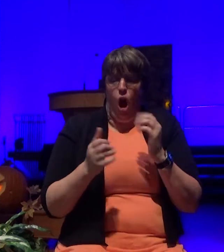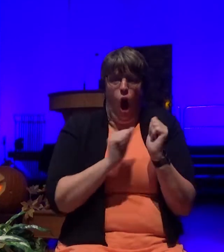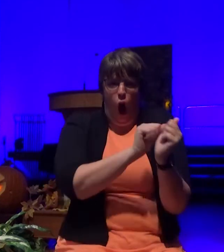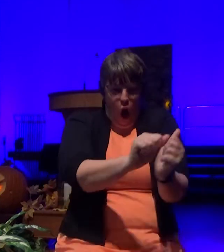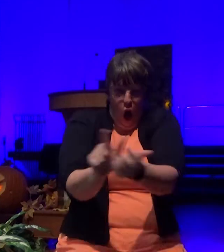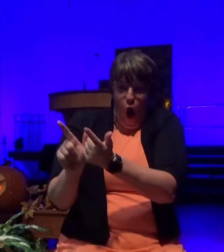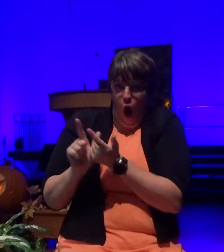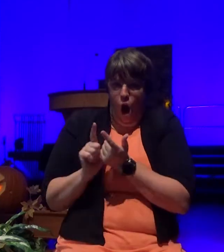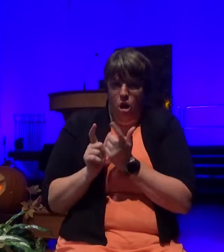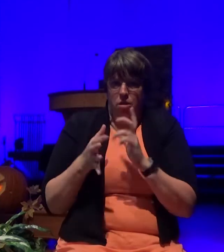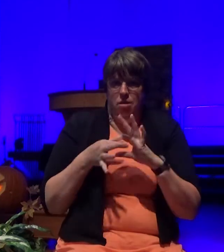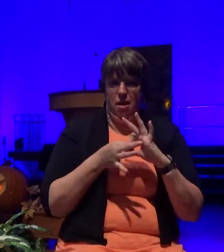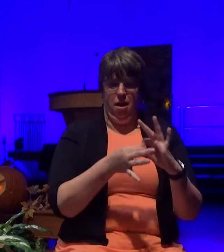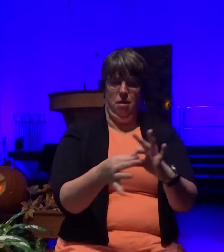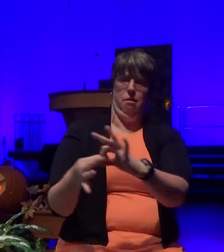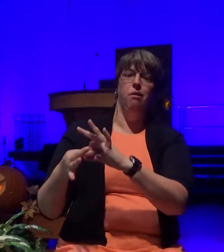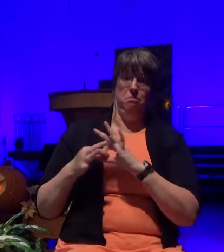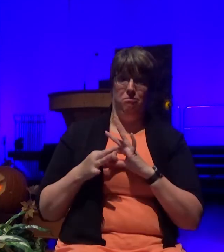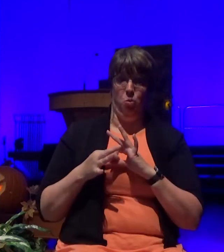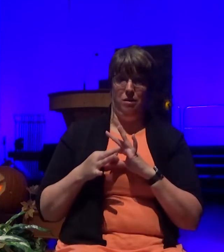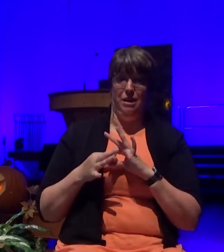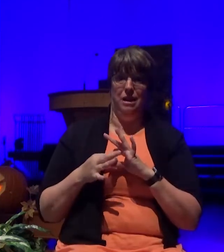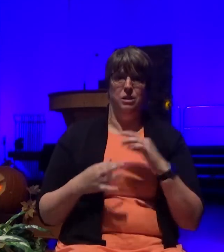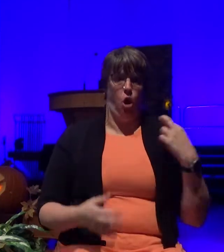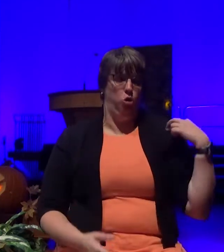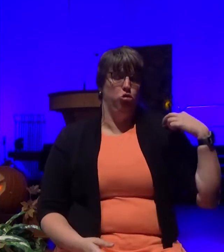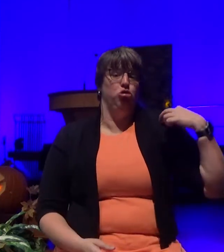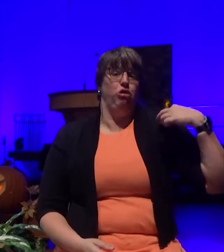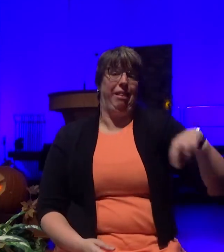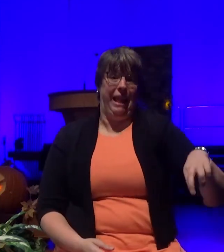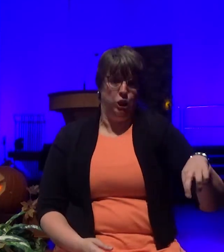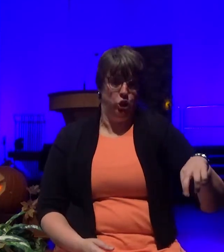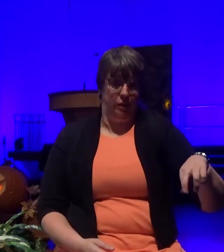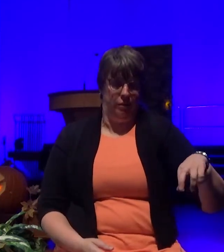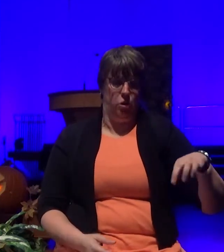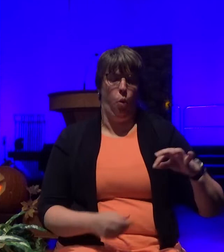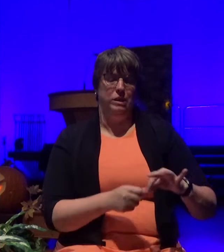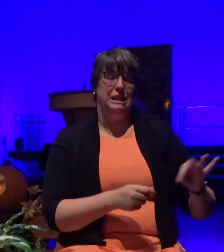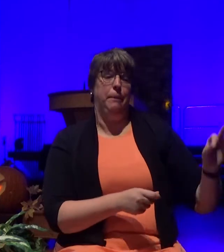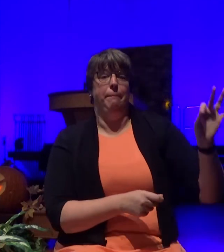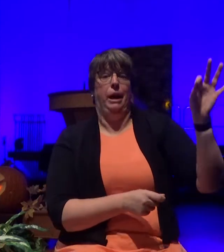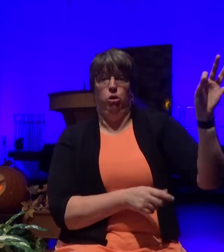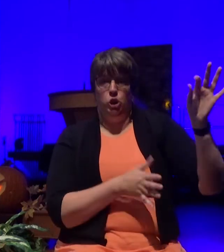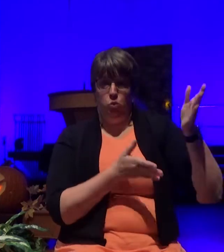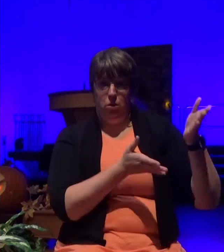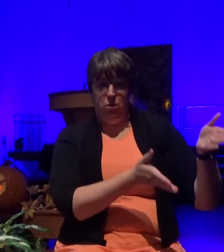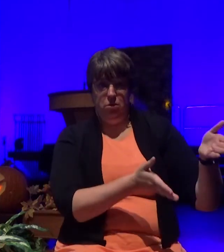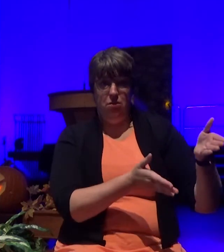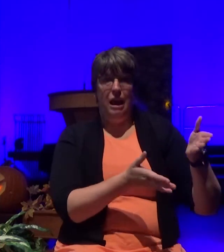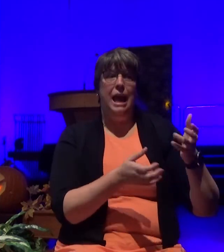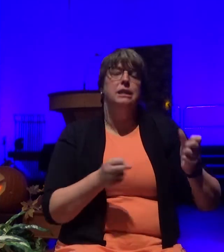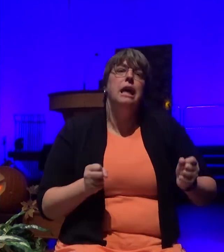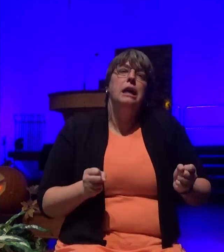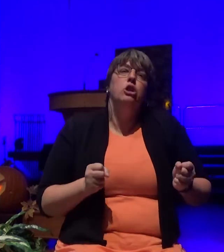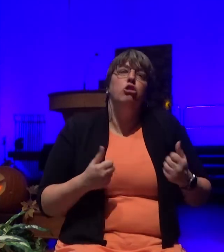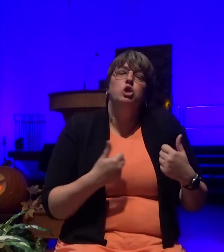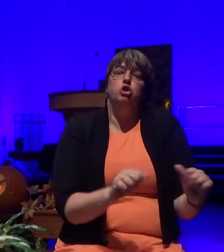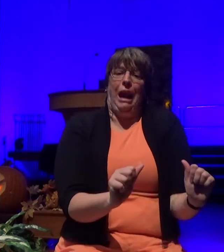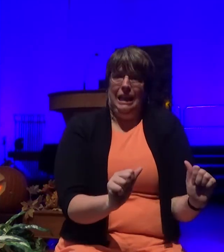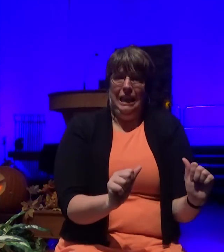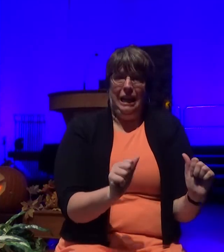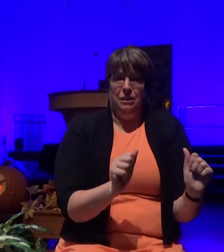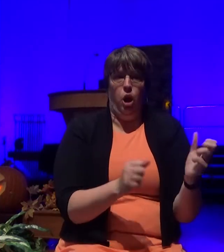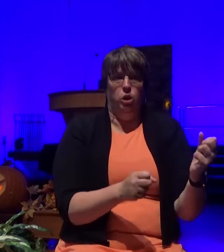life. So religion, spirituality, has made an attempt to call people back to it, and to some degree has